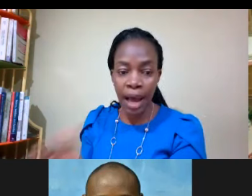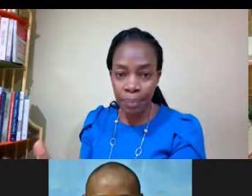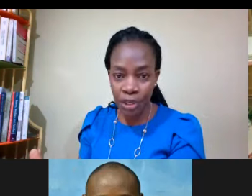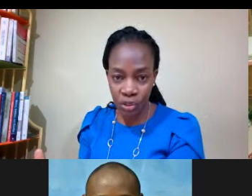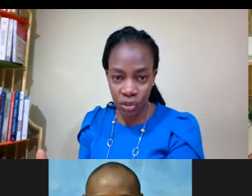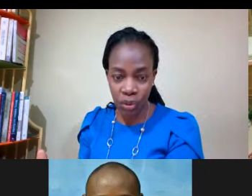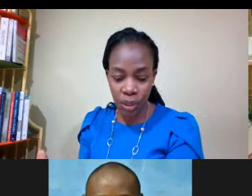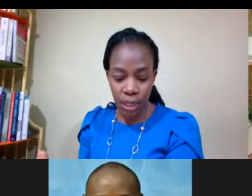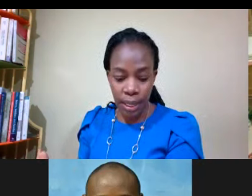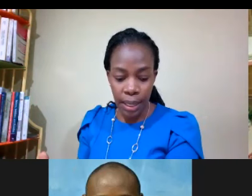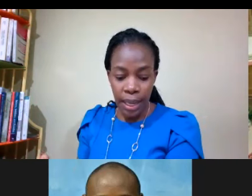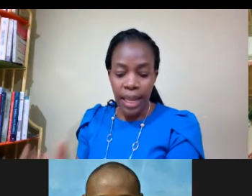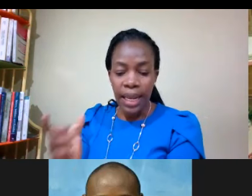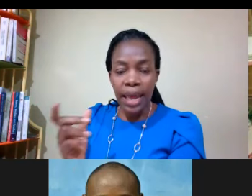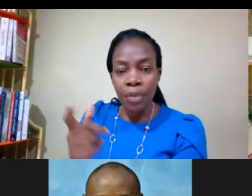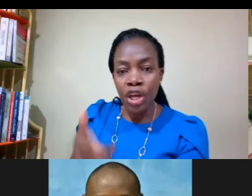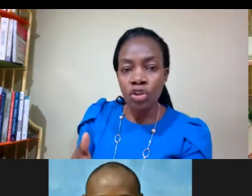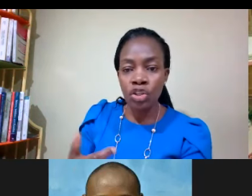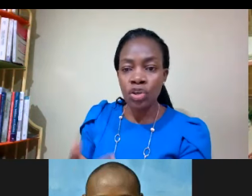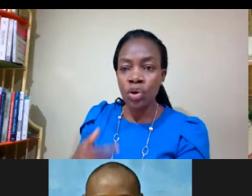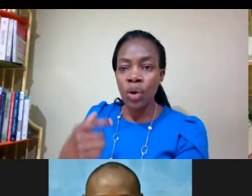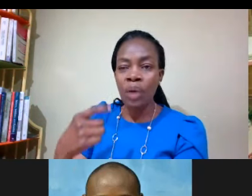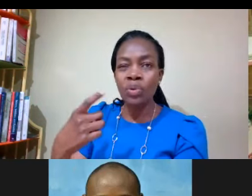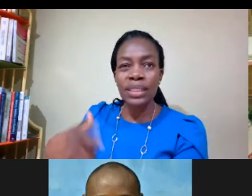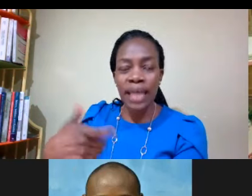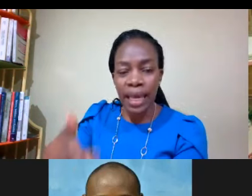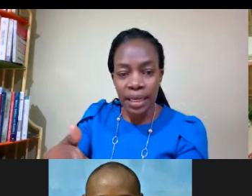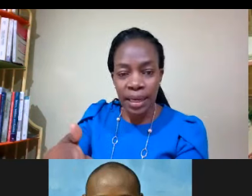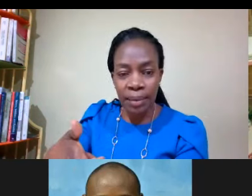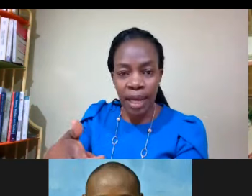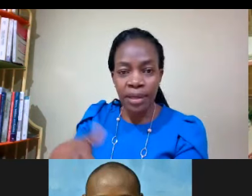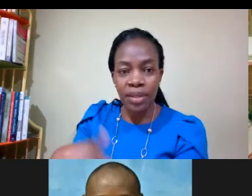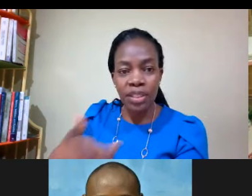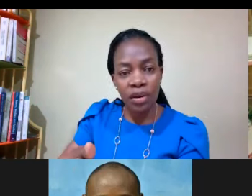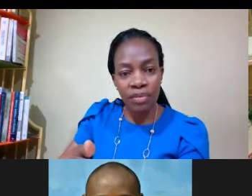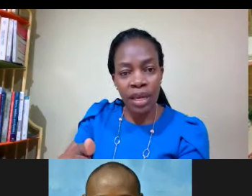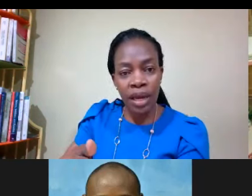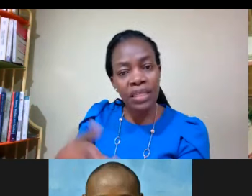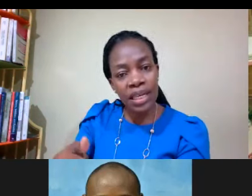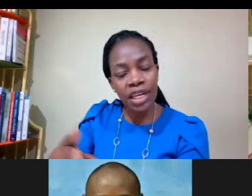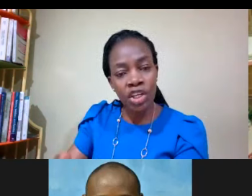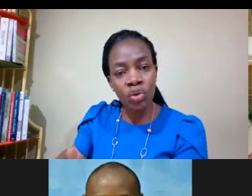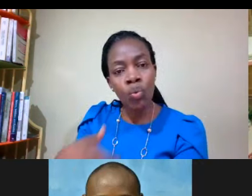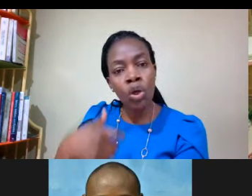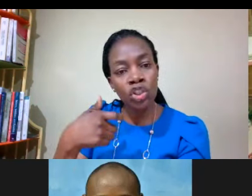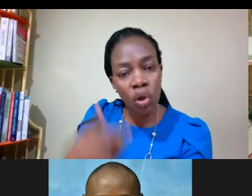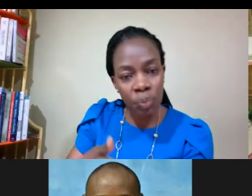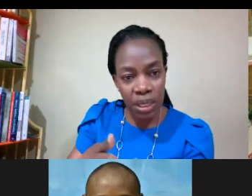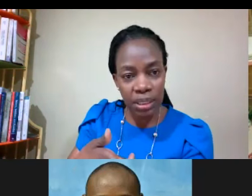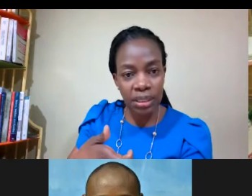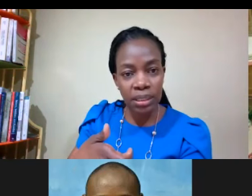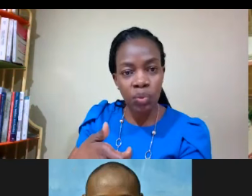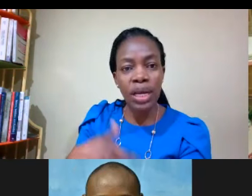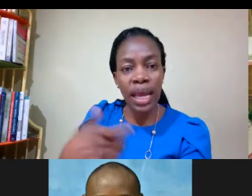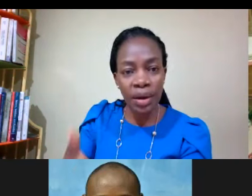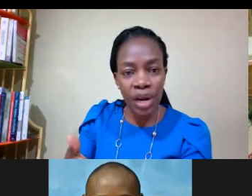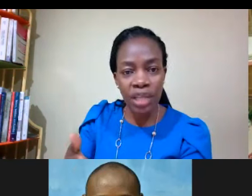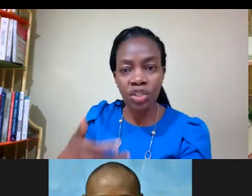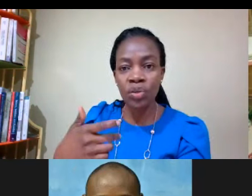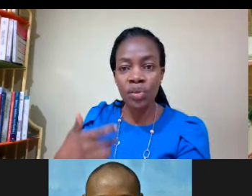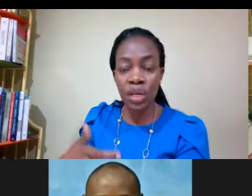I'm happy to. Let me also know, I would send another survey asking you what topics,